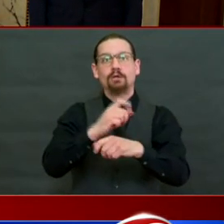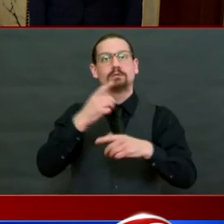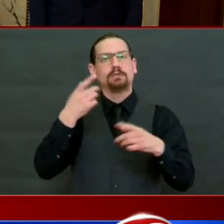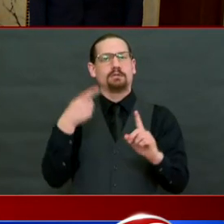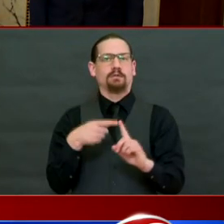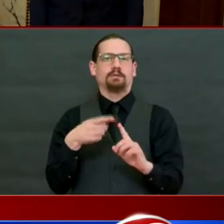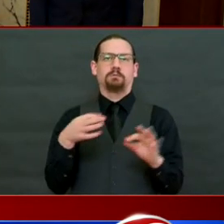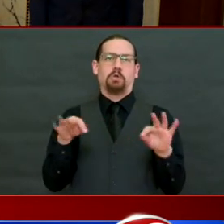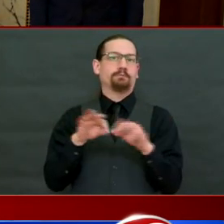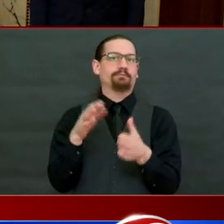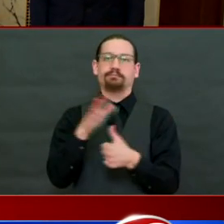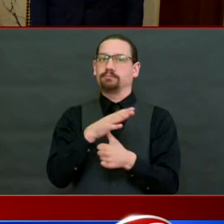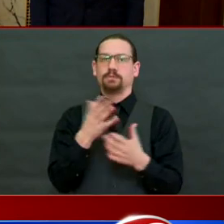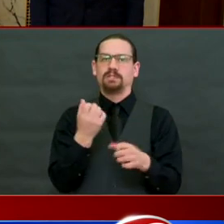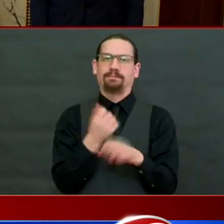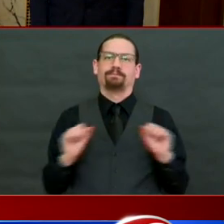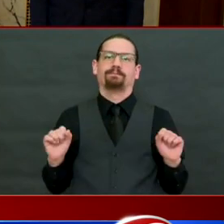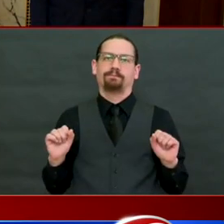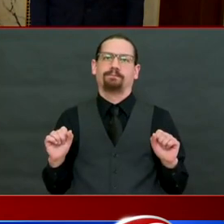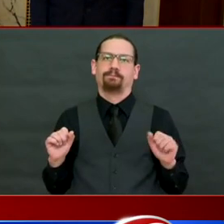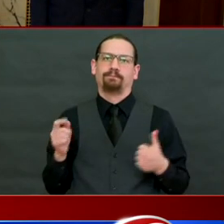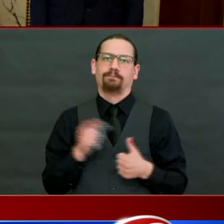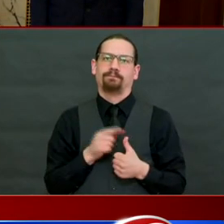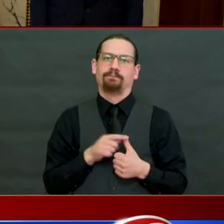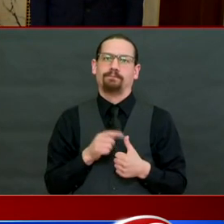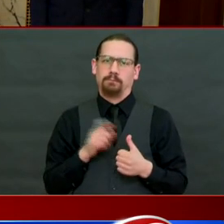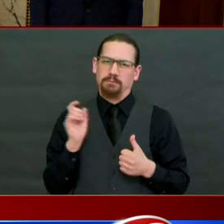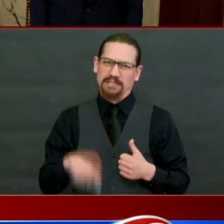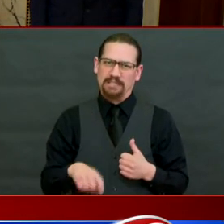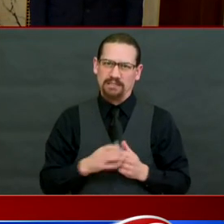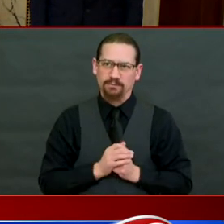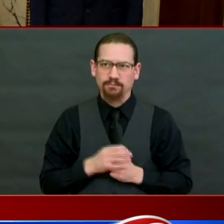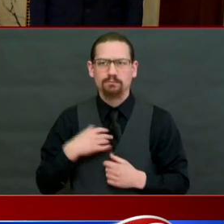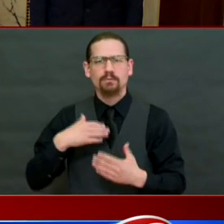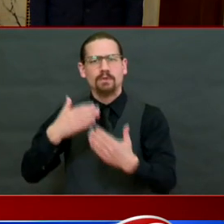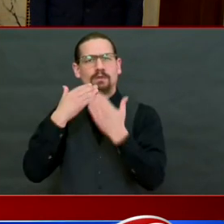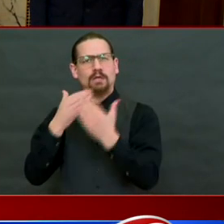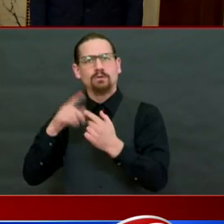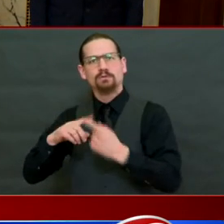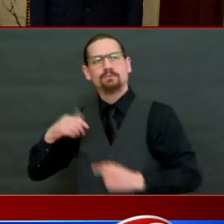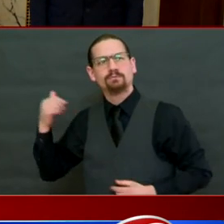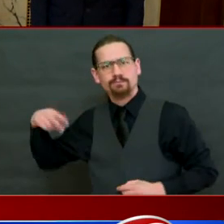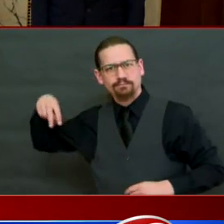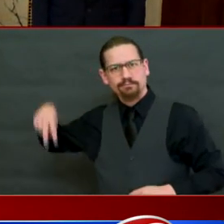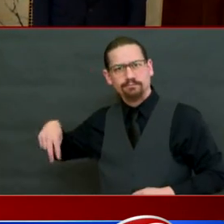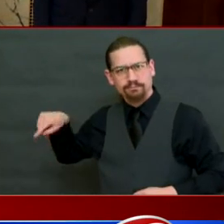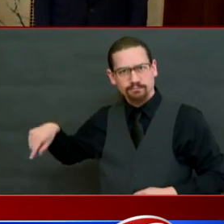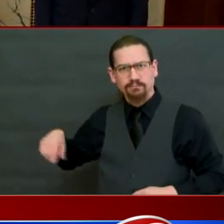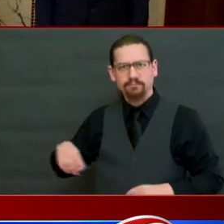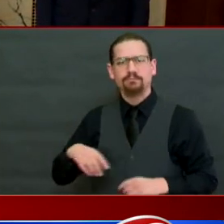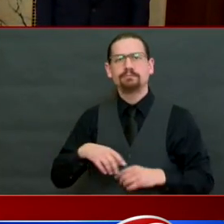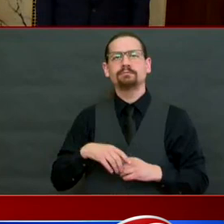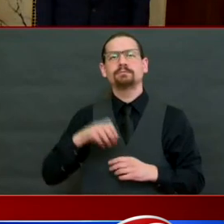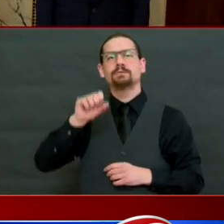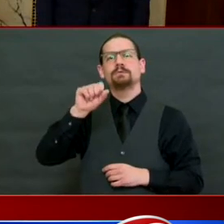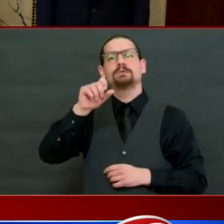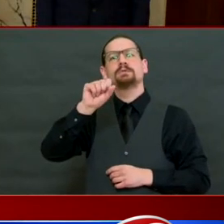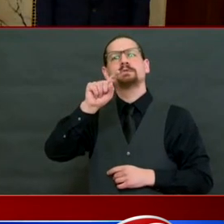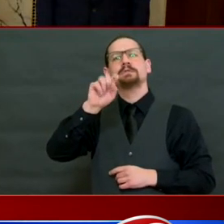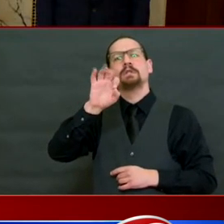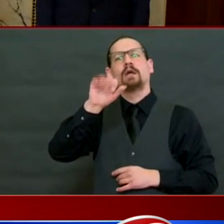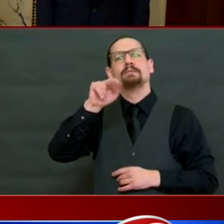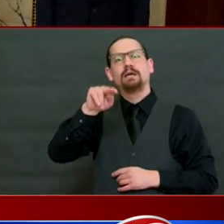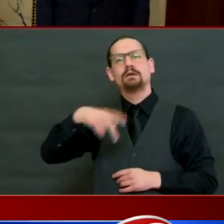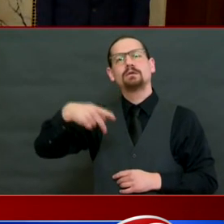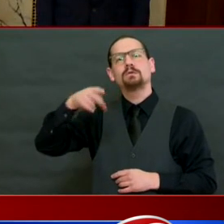Stephen Pryor. He and I talk 100 times a day. He is on it. He has been working truly